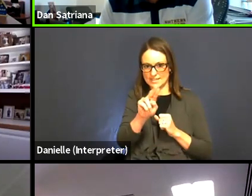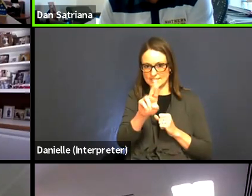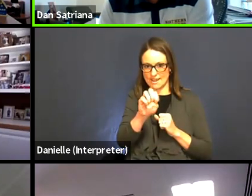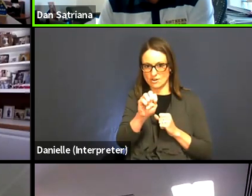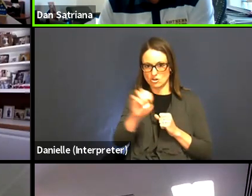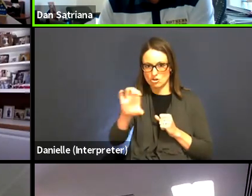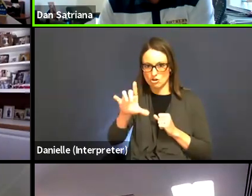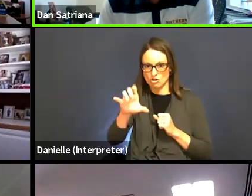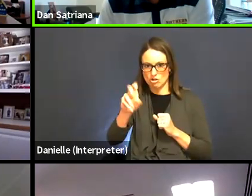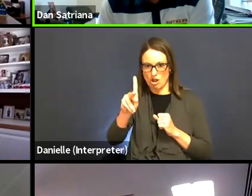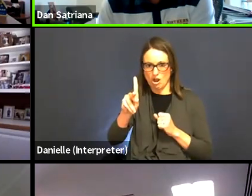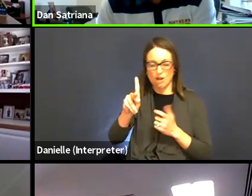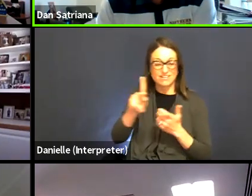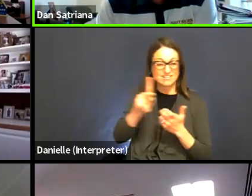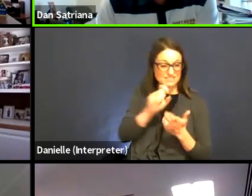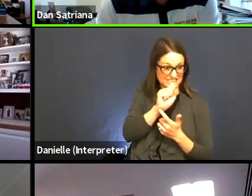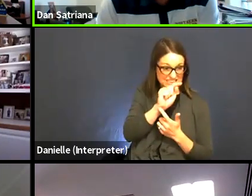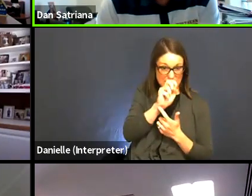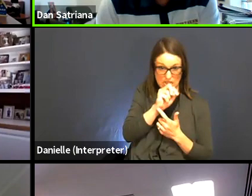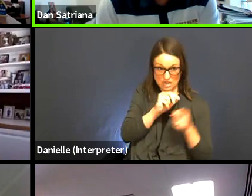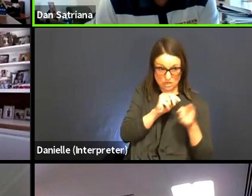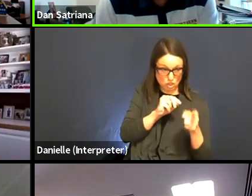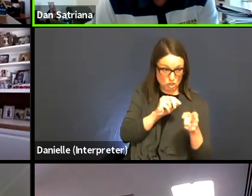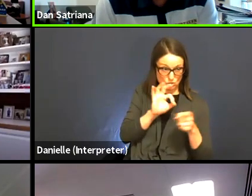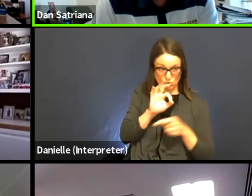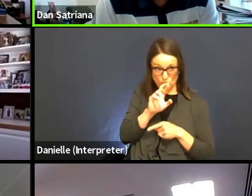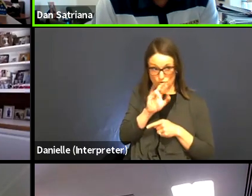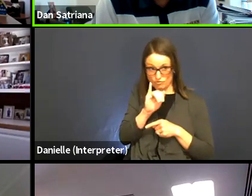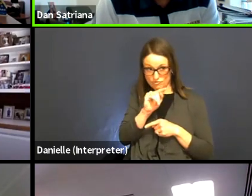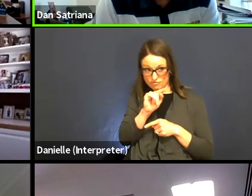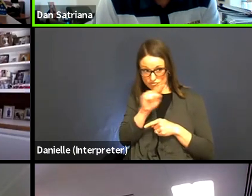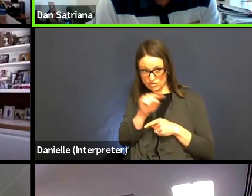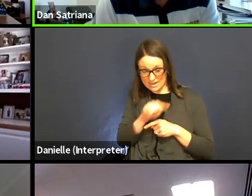whether you or Fritz have any comments.